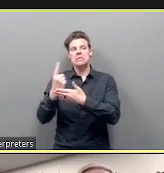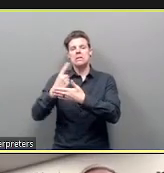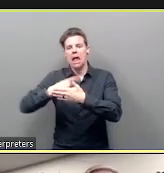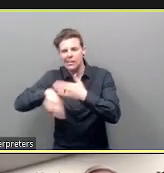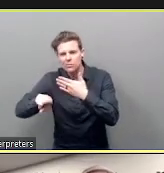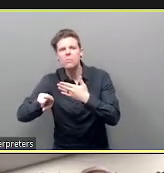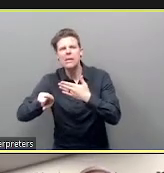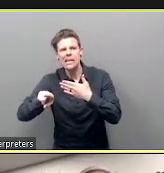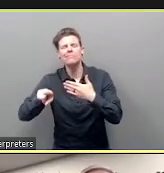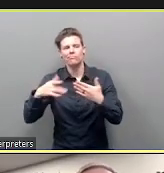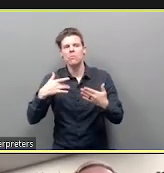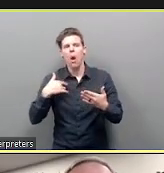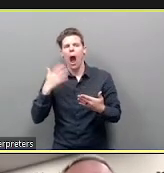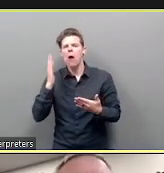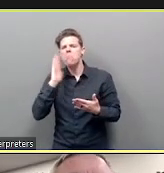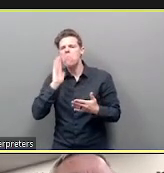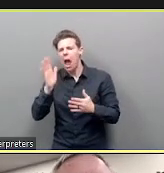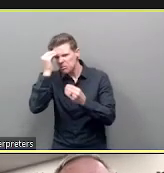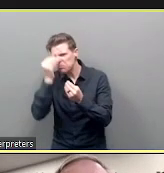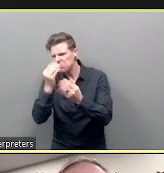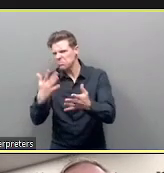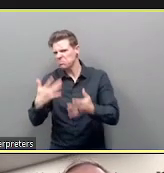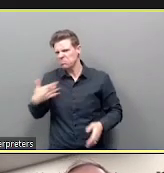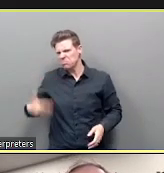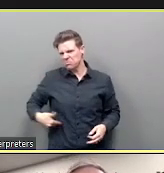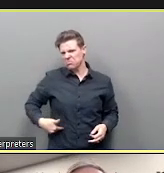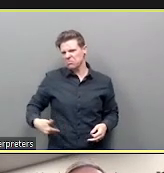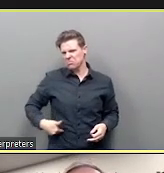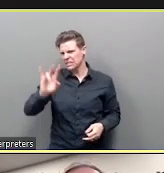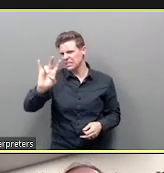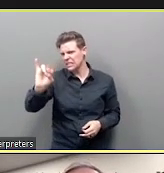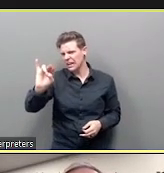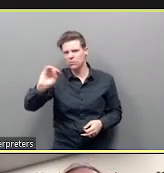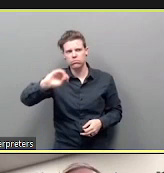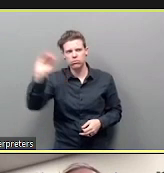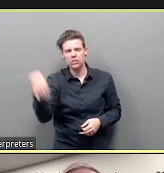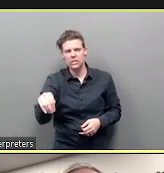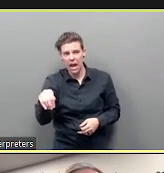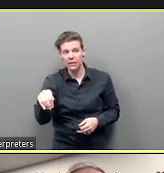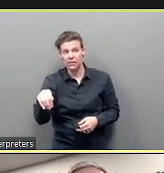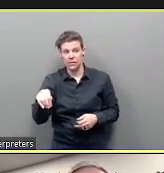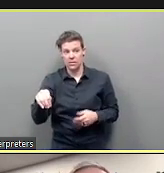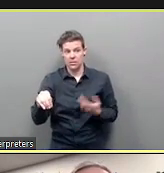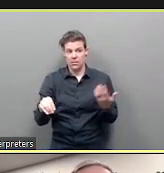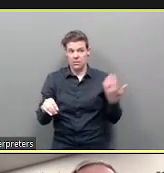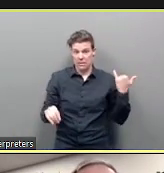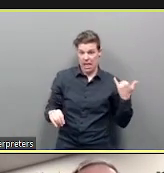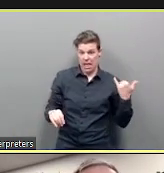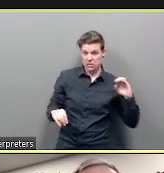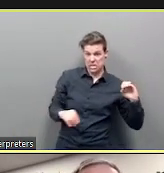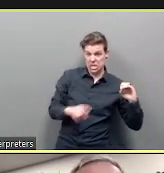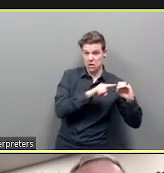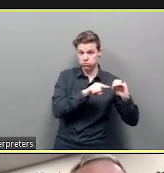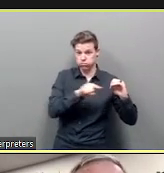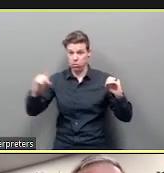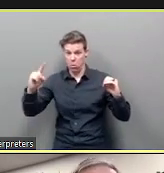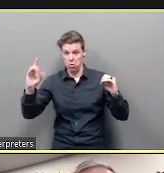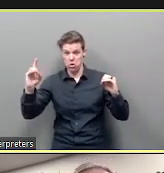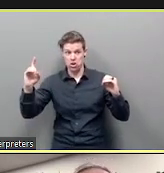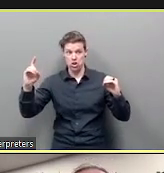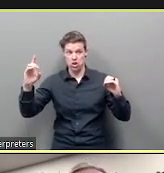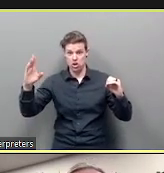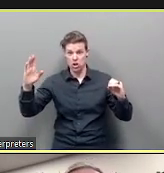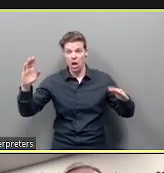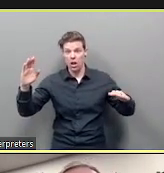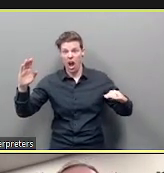the acceleration from 0 to 100% of Omicron in the countries where it's already occurred has been very rapid,